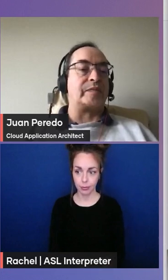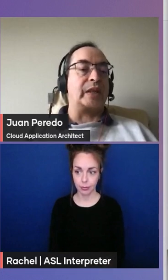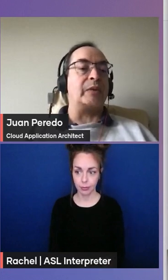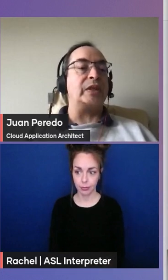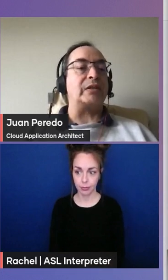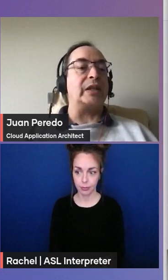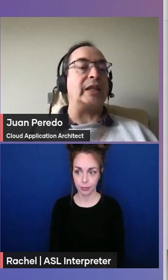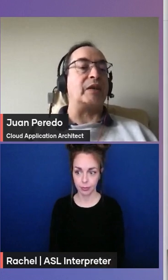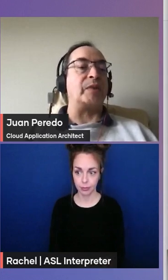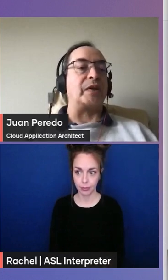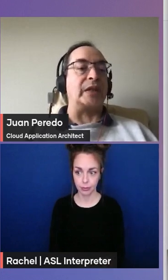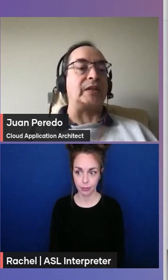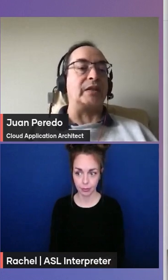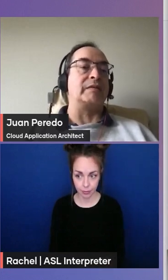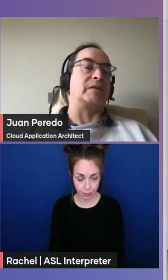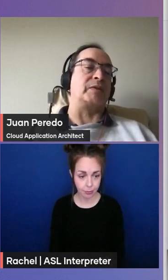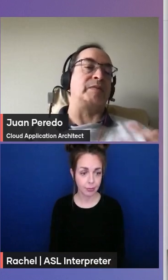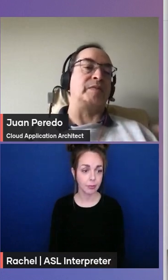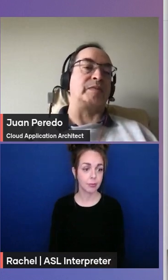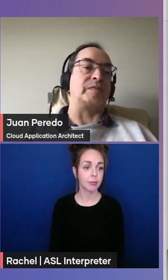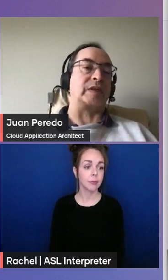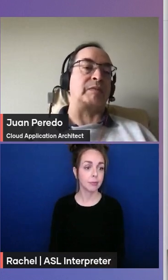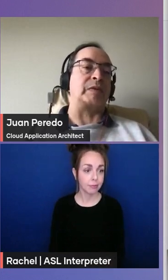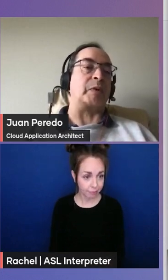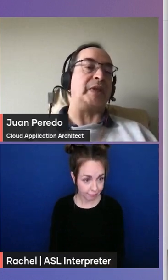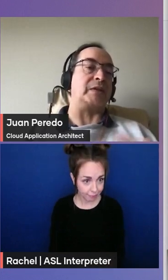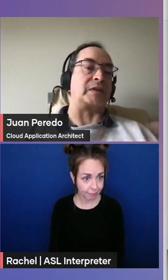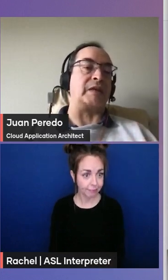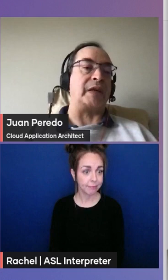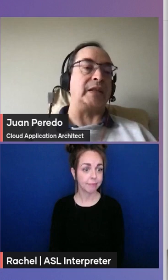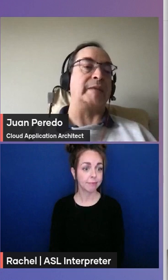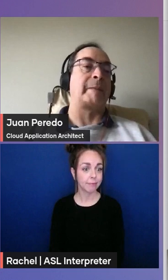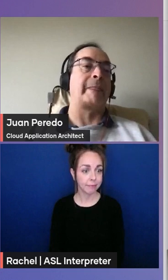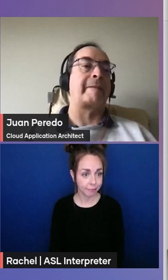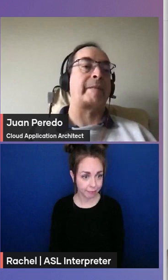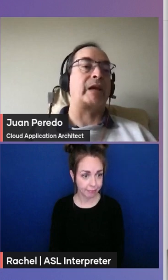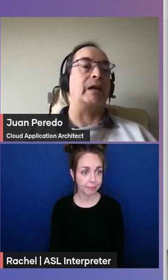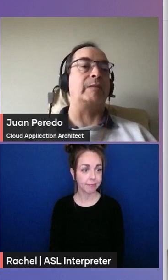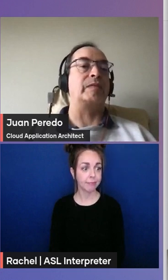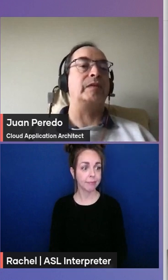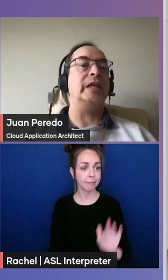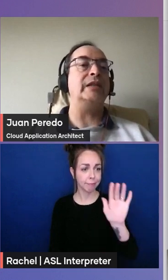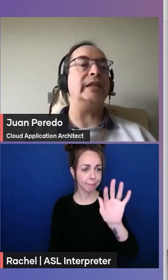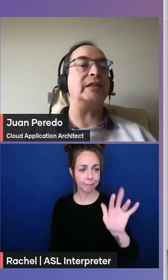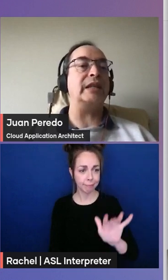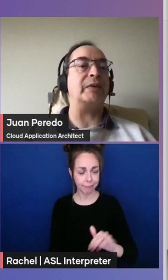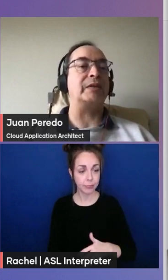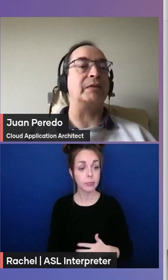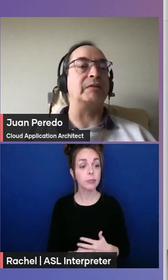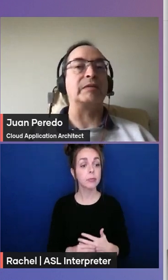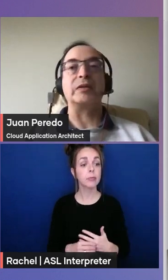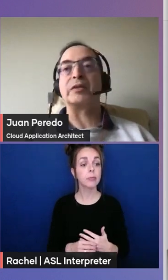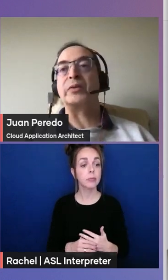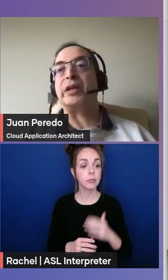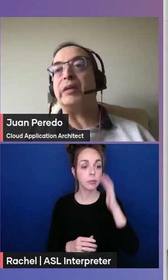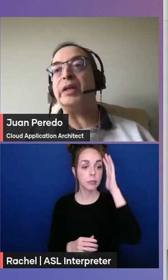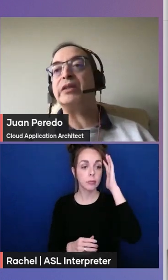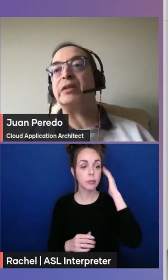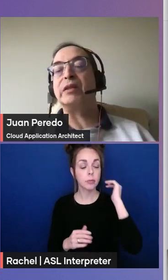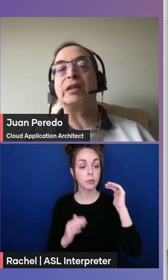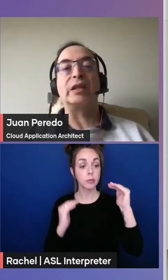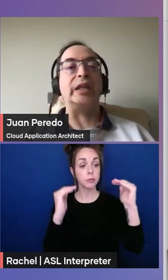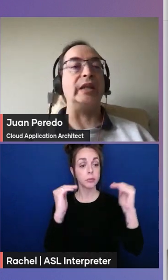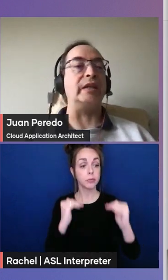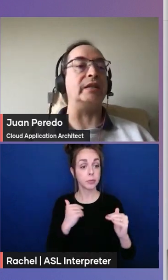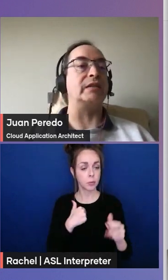And we're installing a number of things here. So Prometheus, Grafana. Then the next thing I want to just quickly